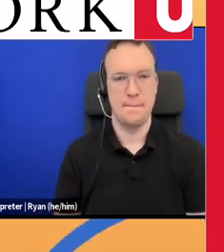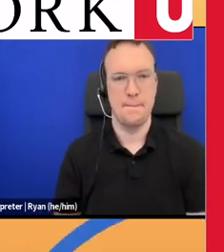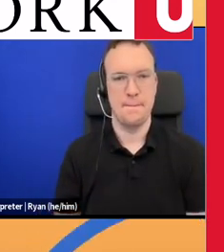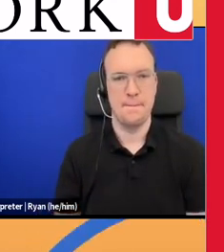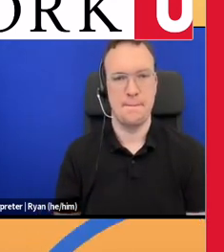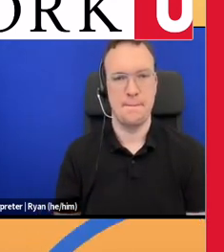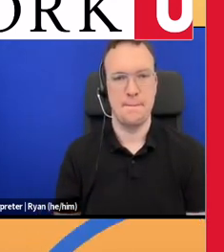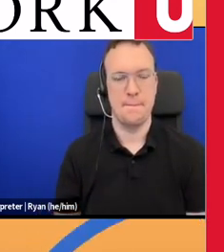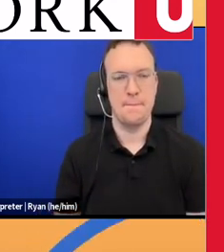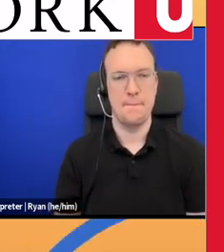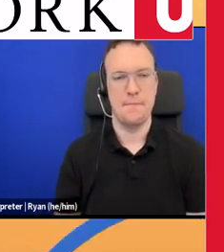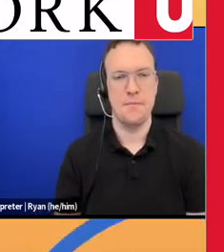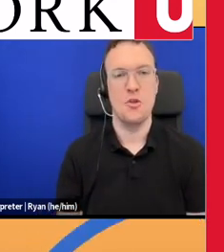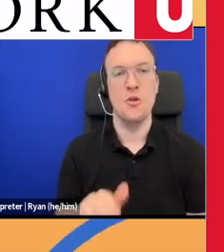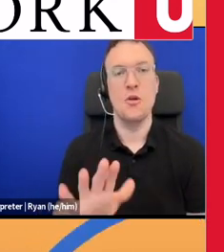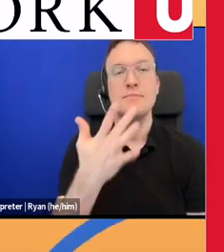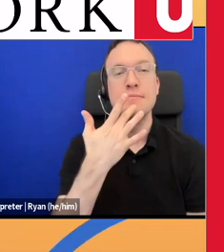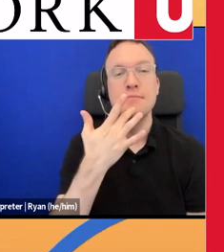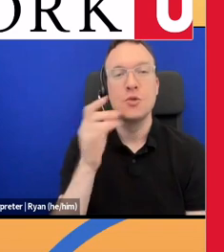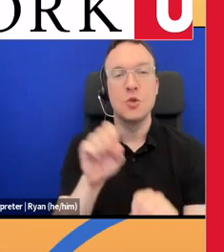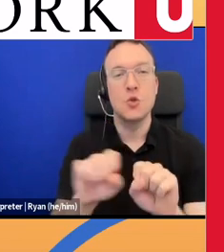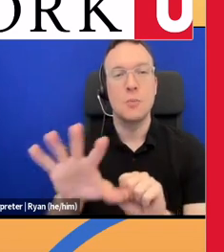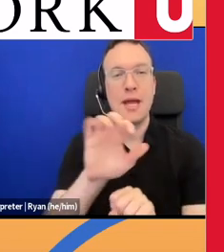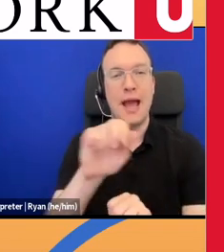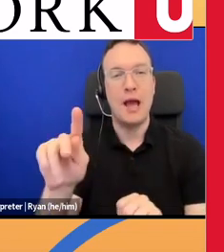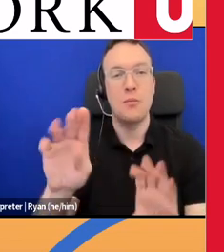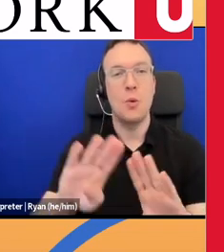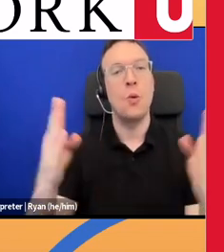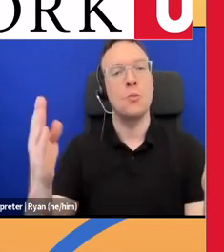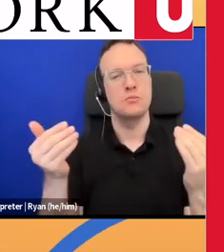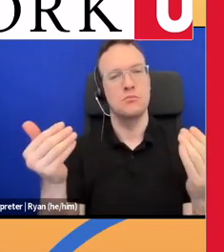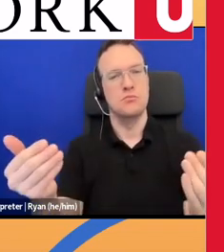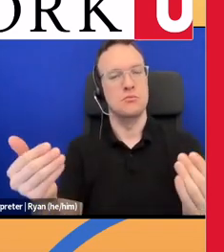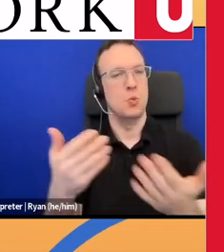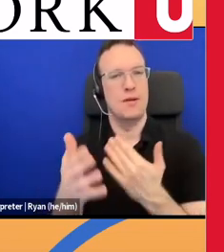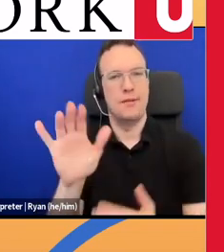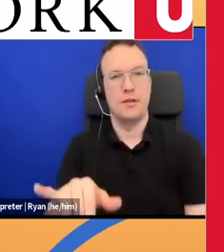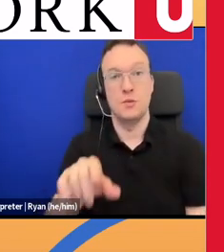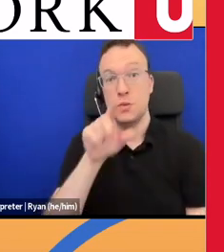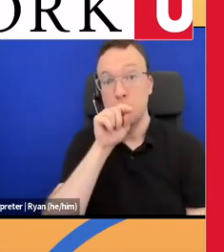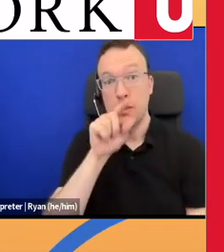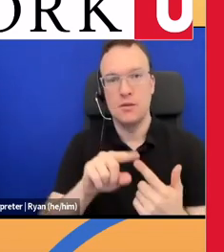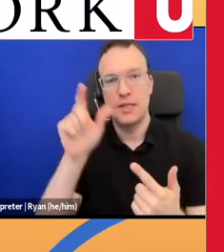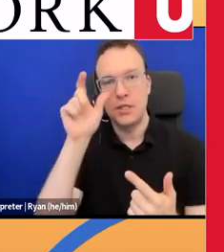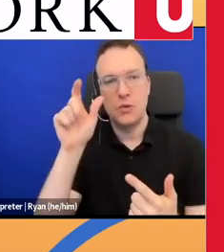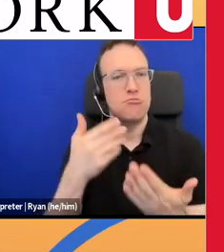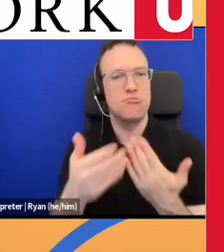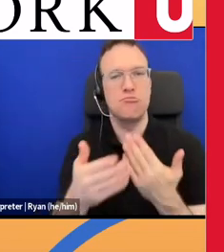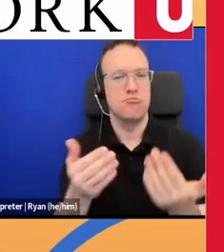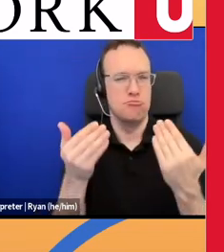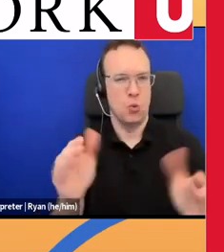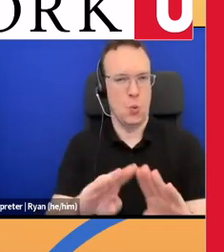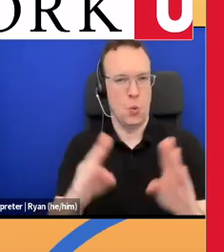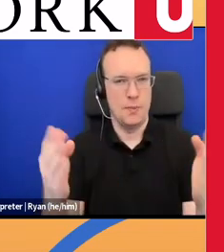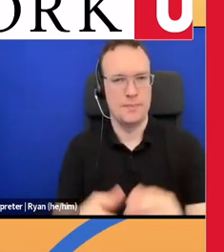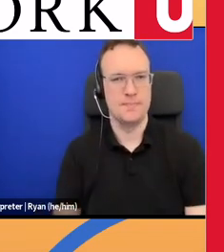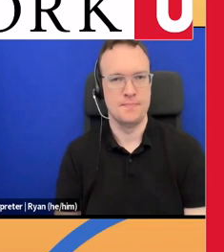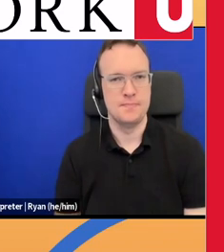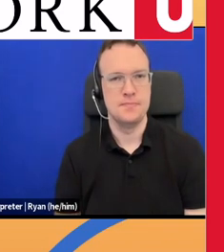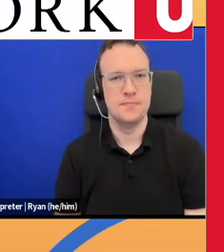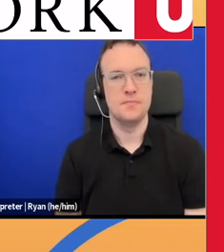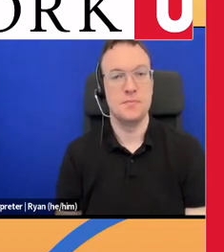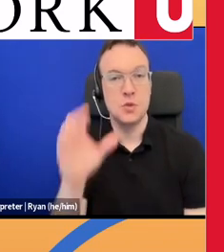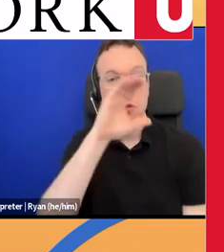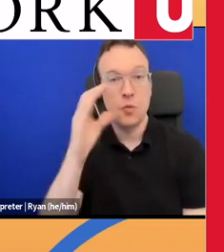Open your favorite social media application, whatever it is, Twitter, Instagram, and search